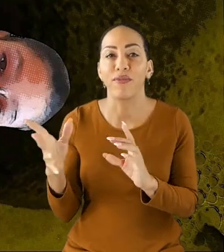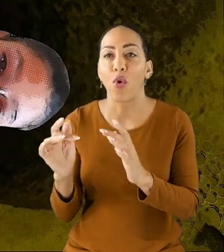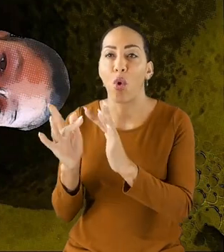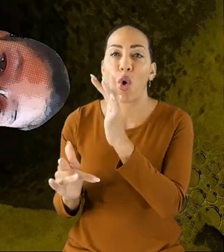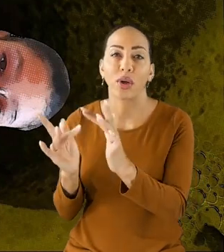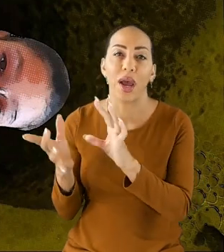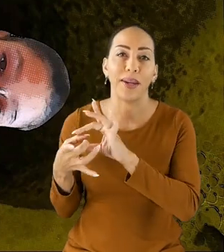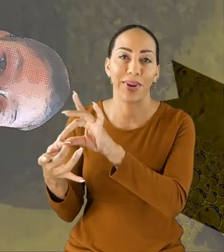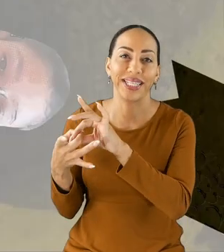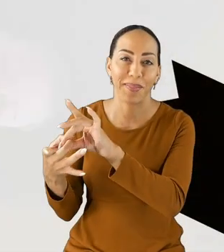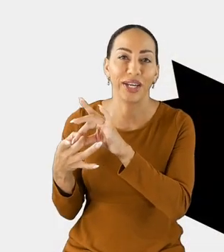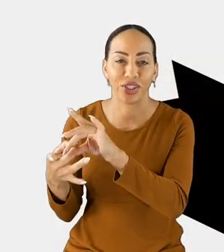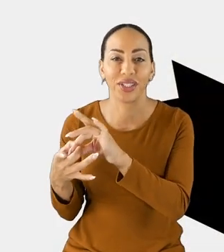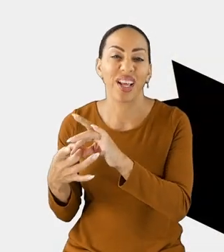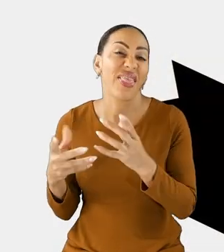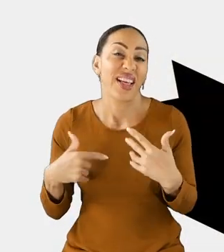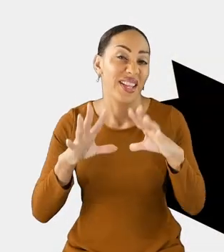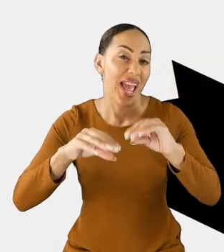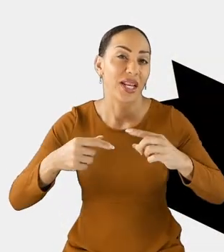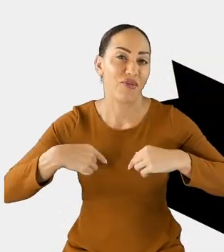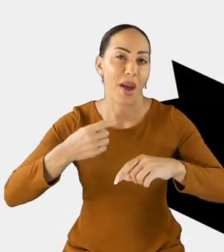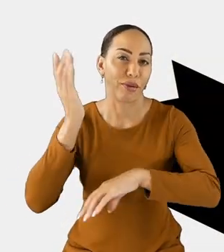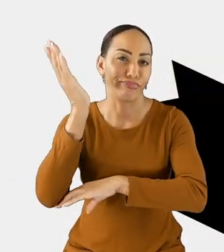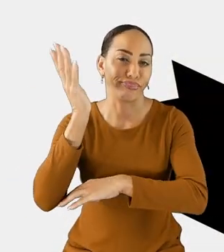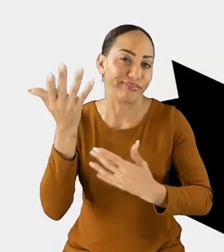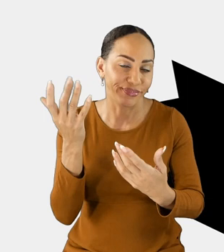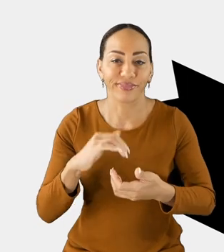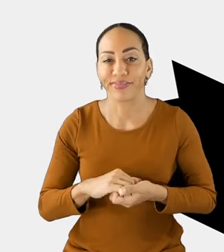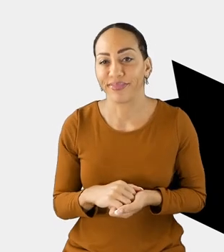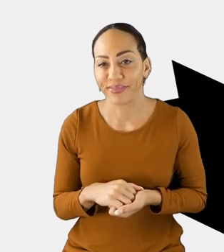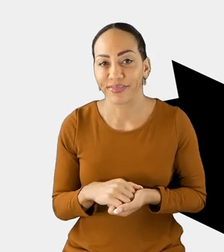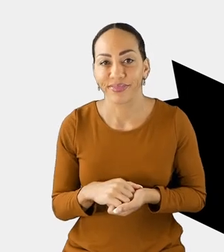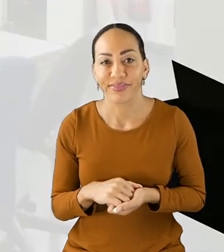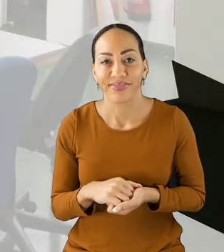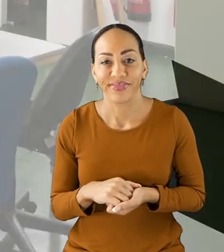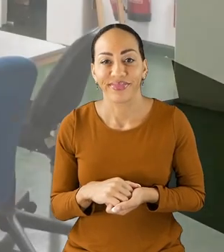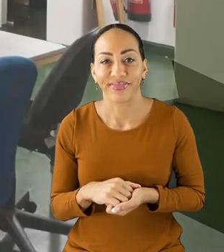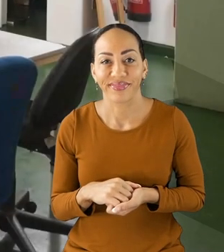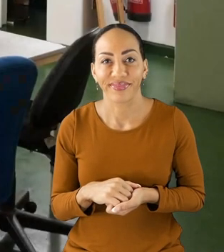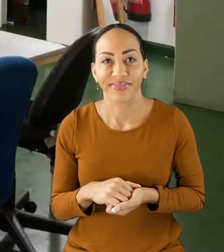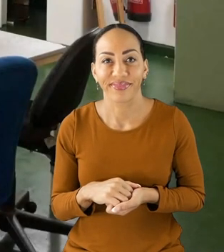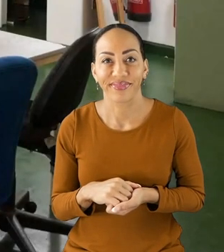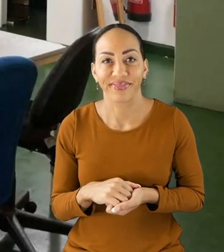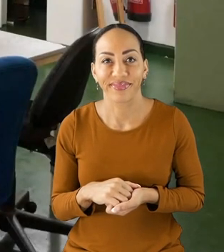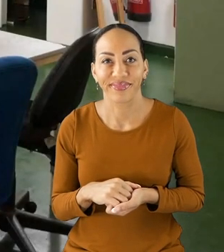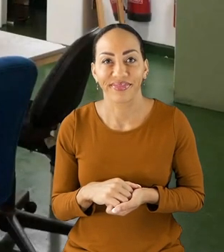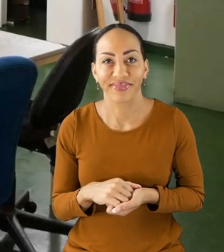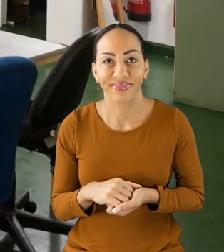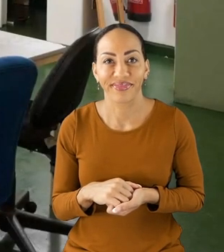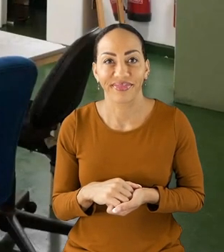So that's the end of my talk, and I can go back to here.